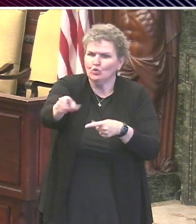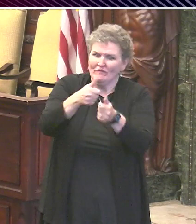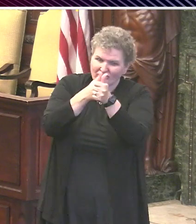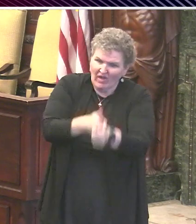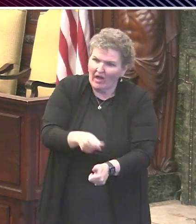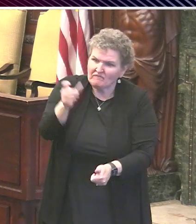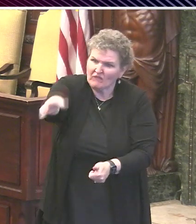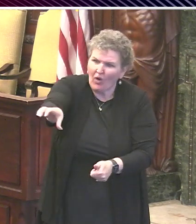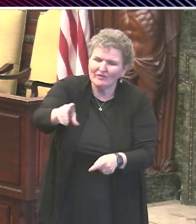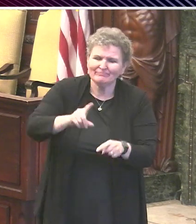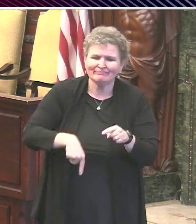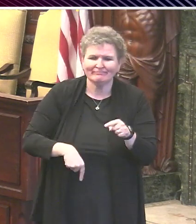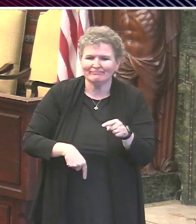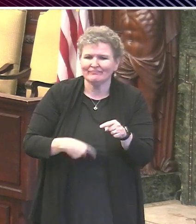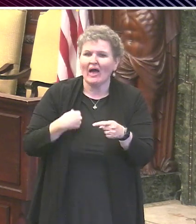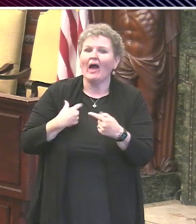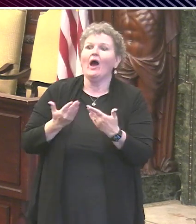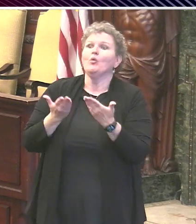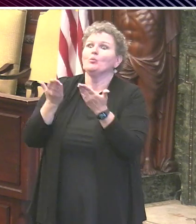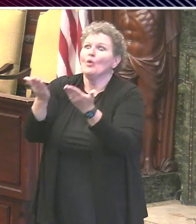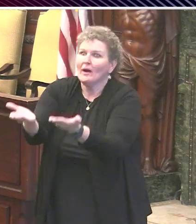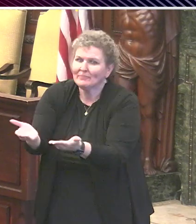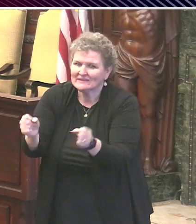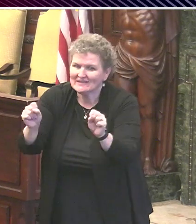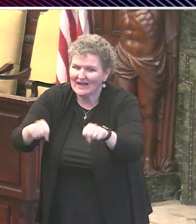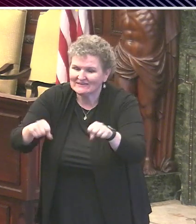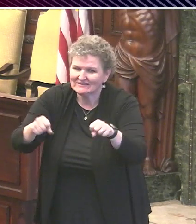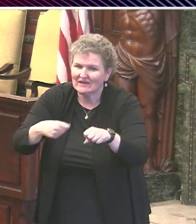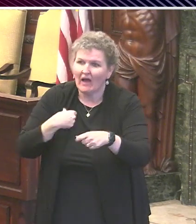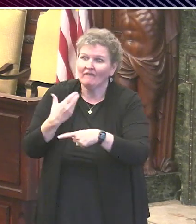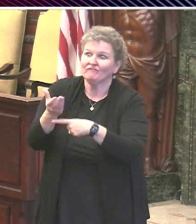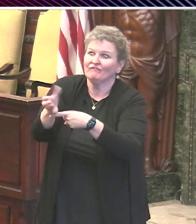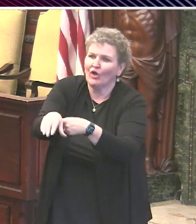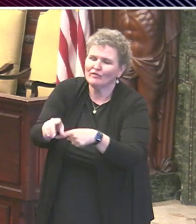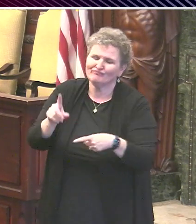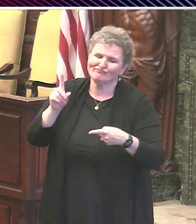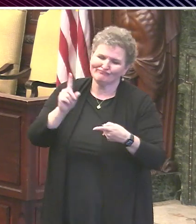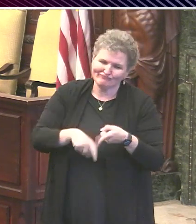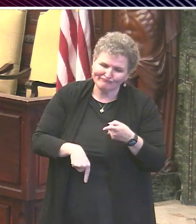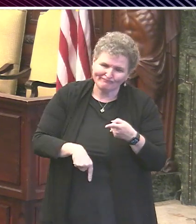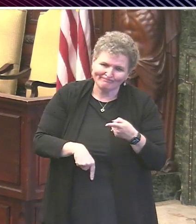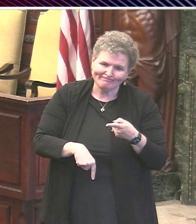Just practically, there's no other way to have it be stronger. Thank you.